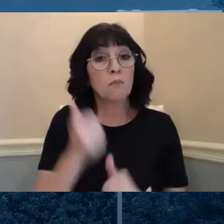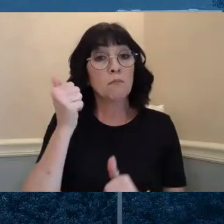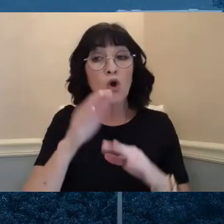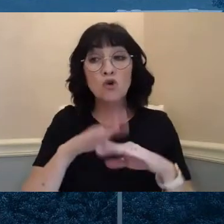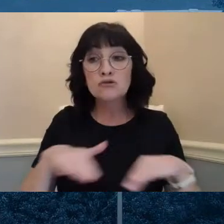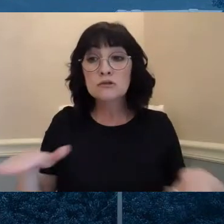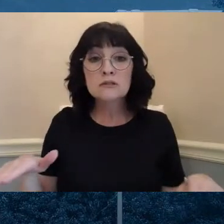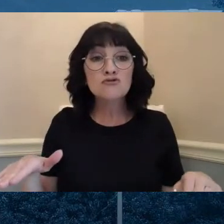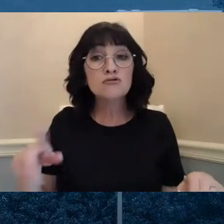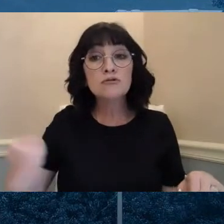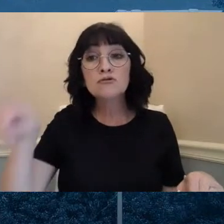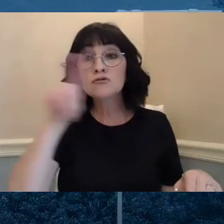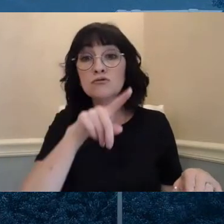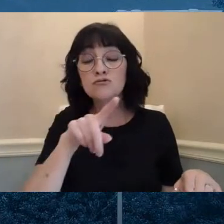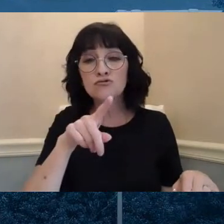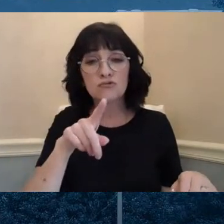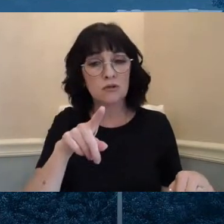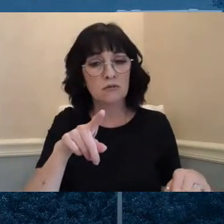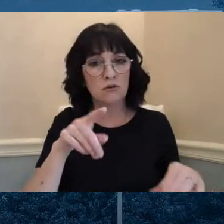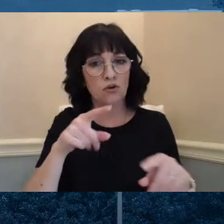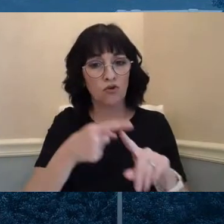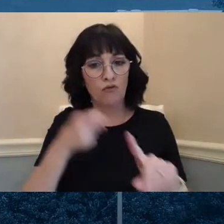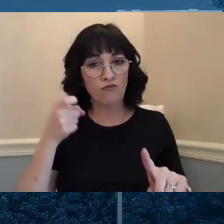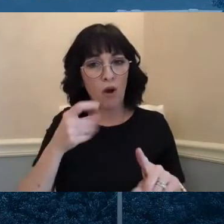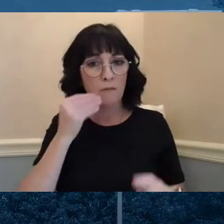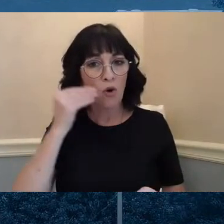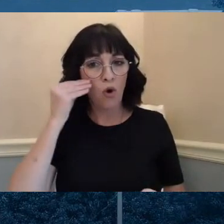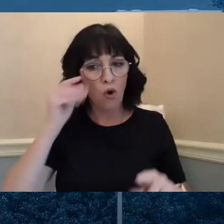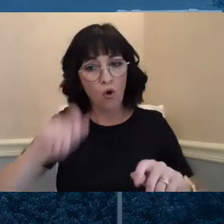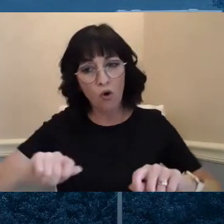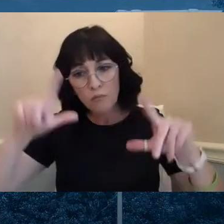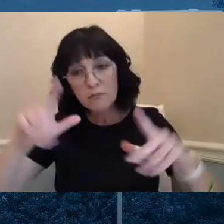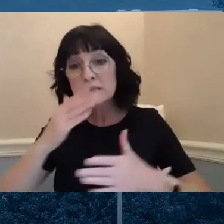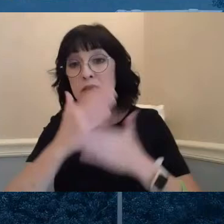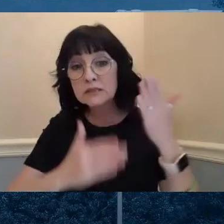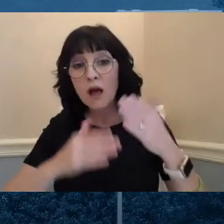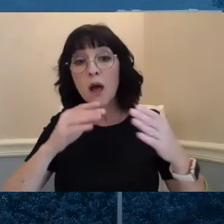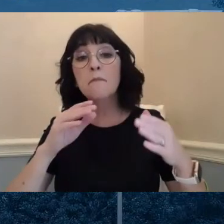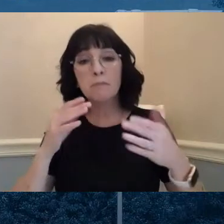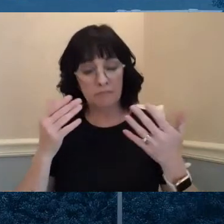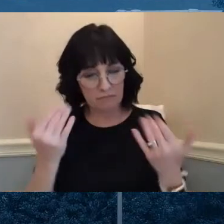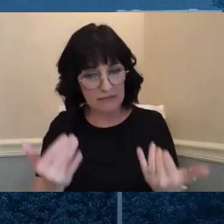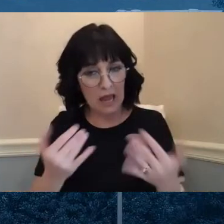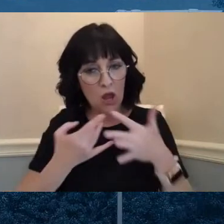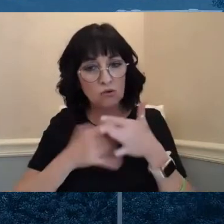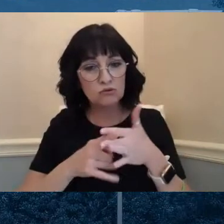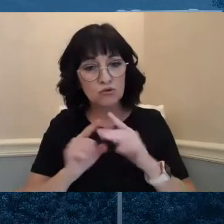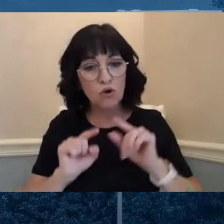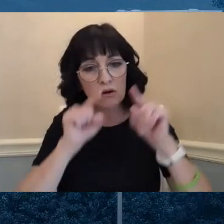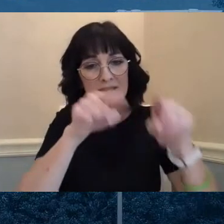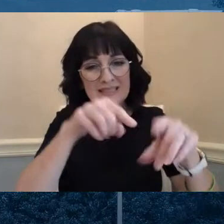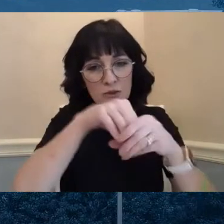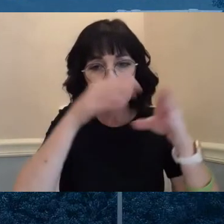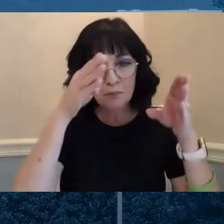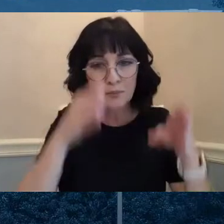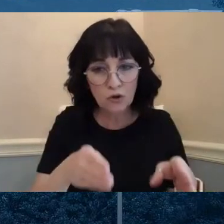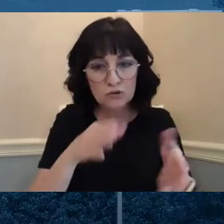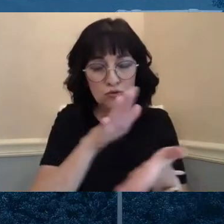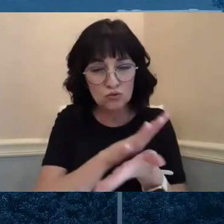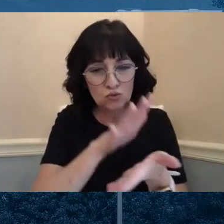of in-person learning or remote learning, or a combination of the two, as we've moved through this pandemic over the last